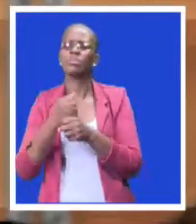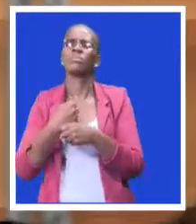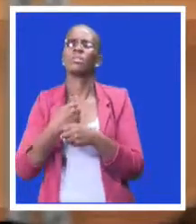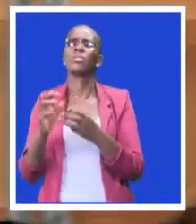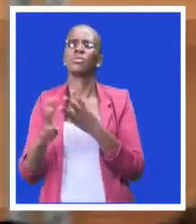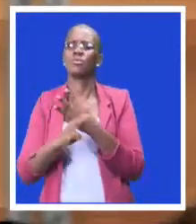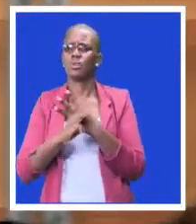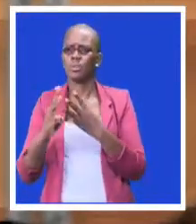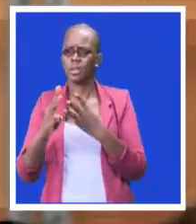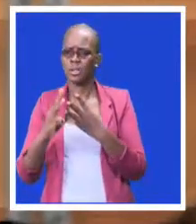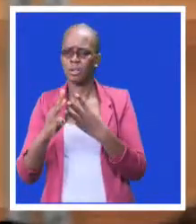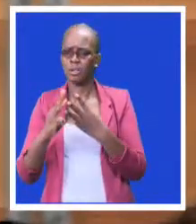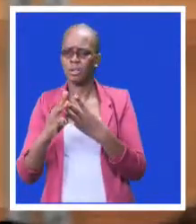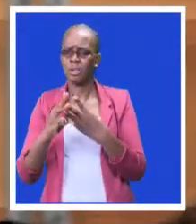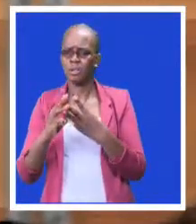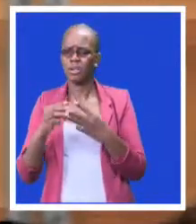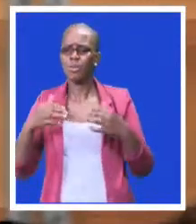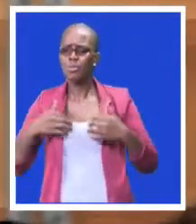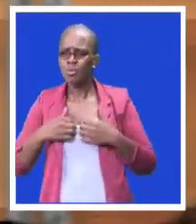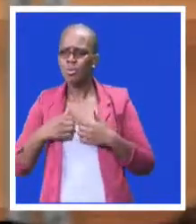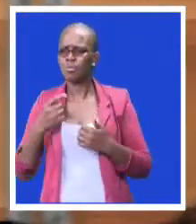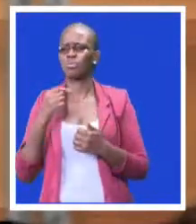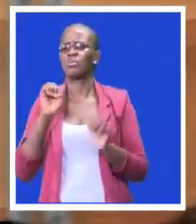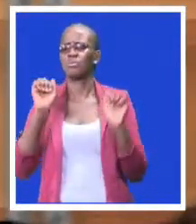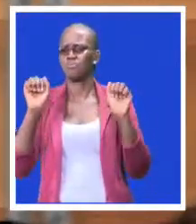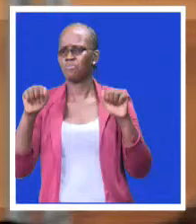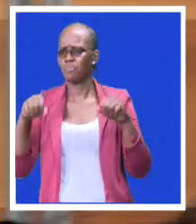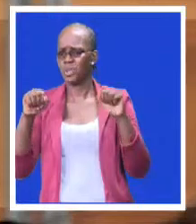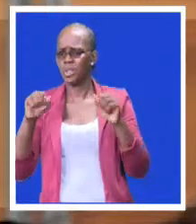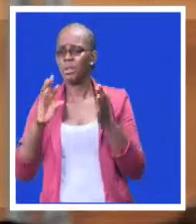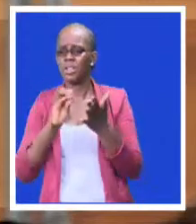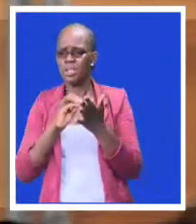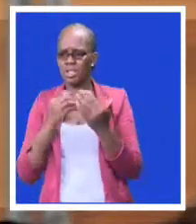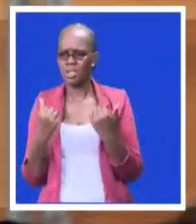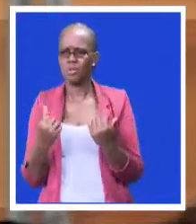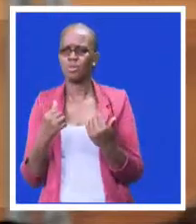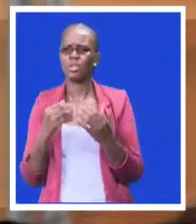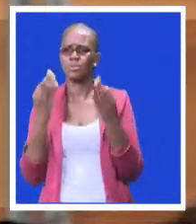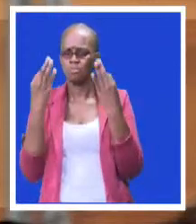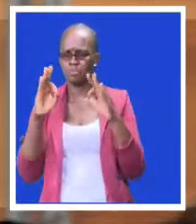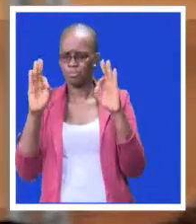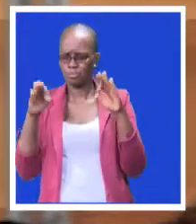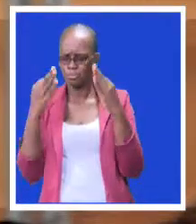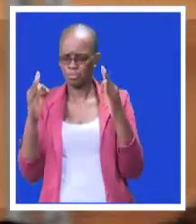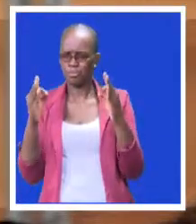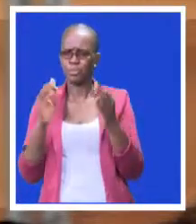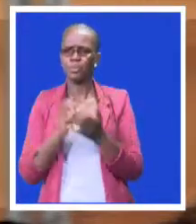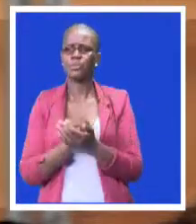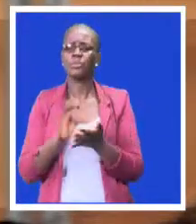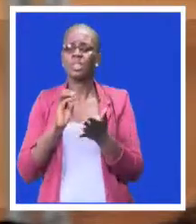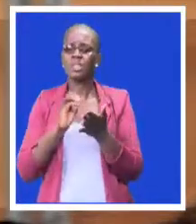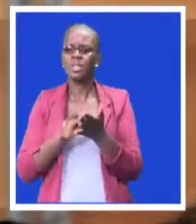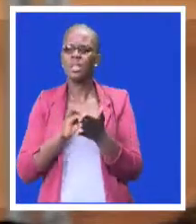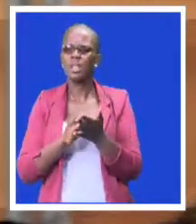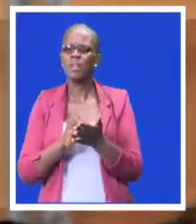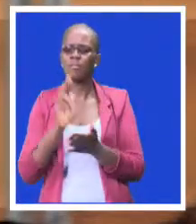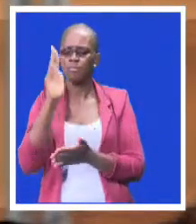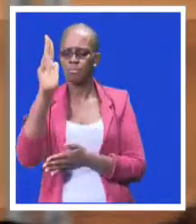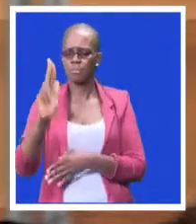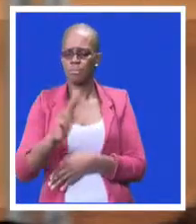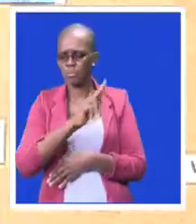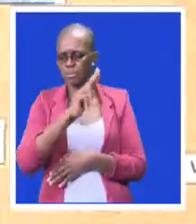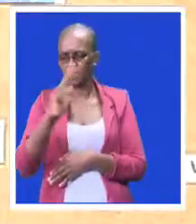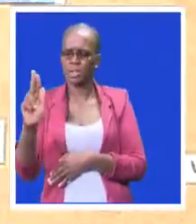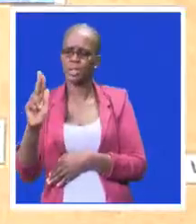sing the song for the days of the week. And it goes like this. There's Sunday and there's Monday. There's Tuesday and